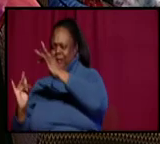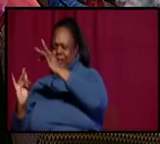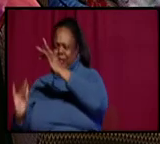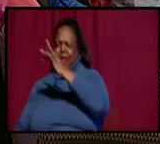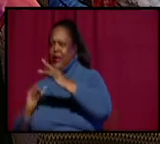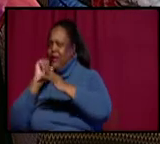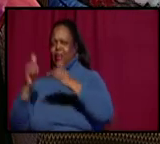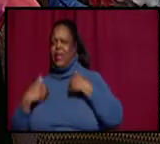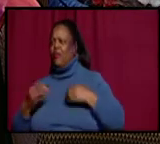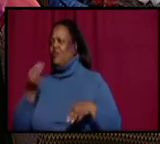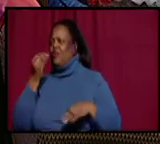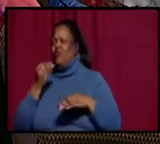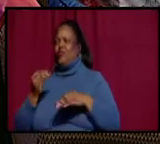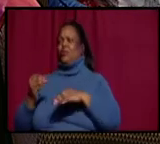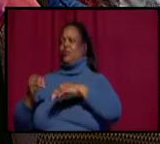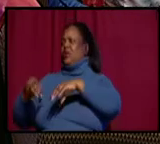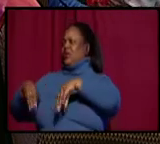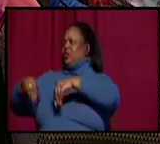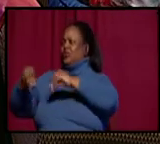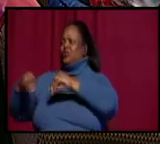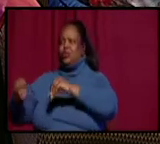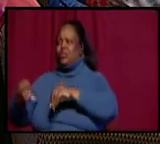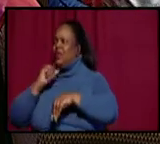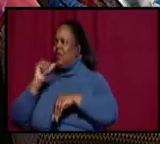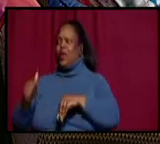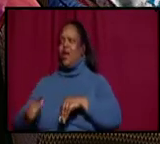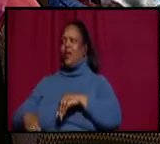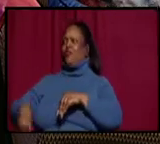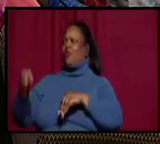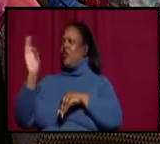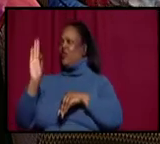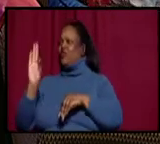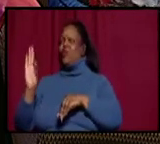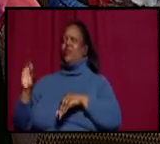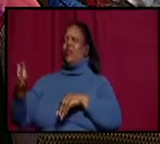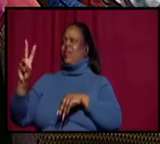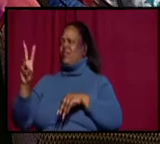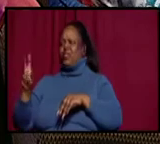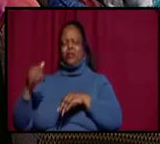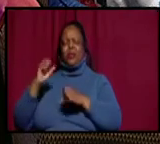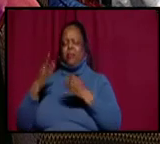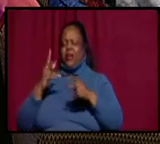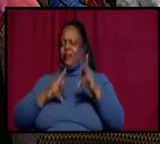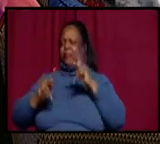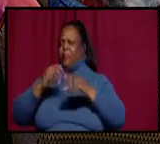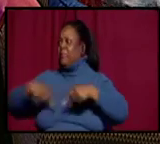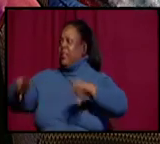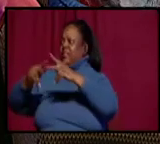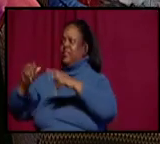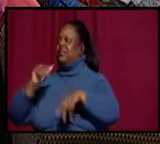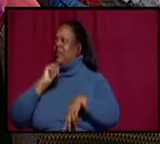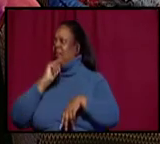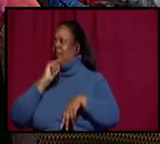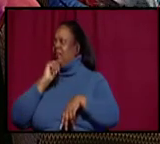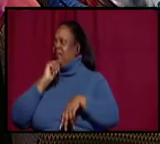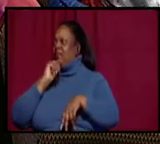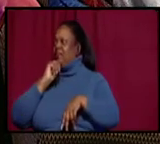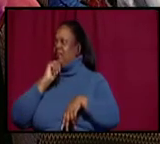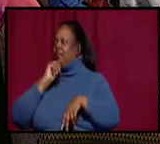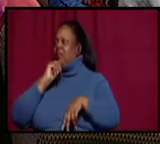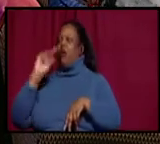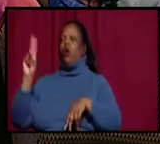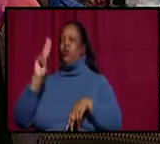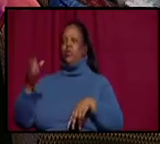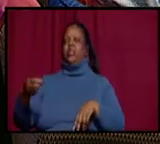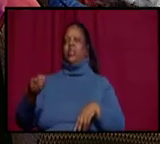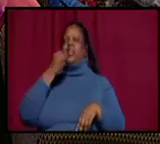grocery stores that have vegetables and fresh fruit because of a food desert, many of whom have become just addicted to